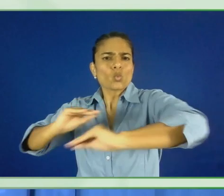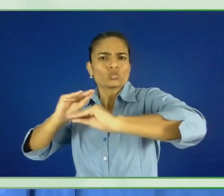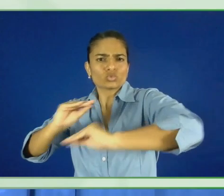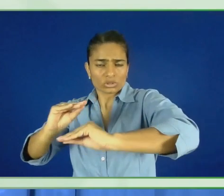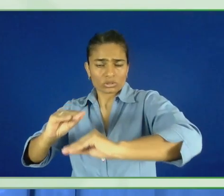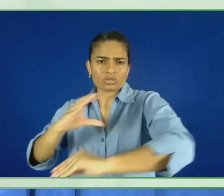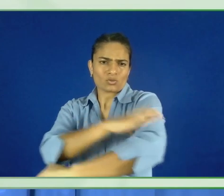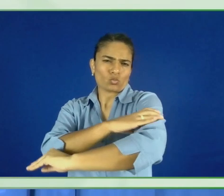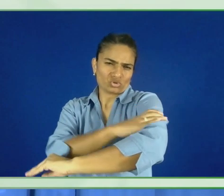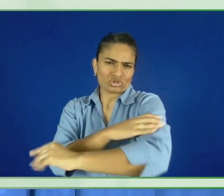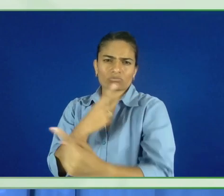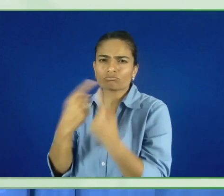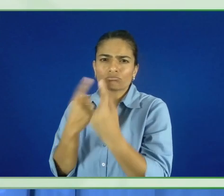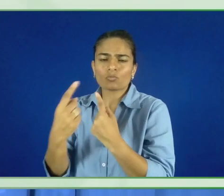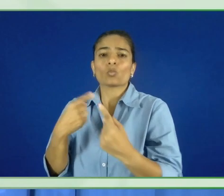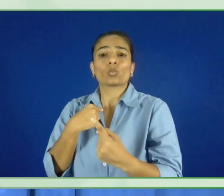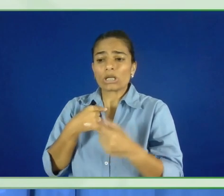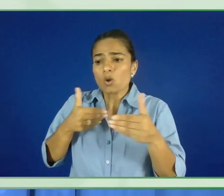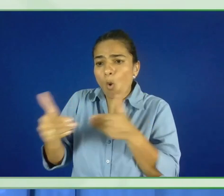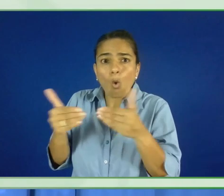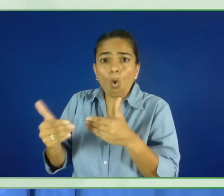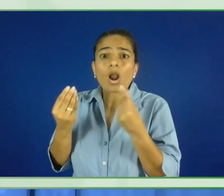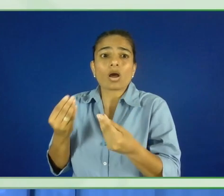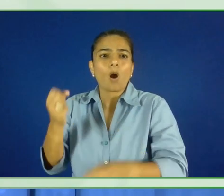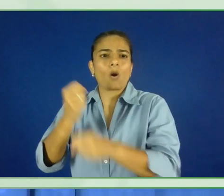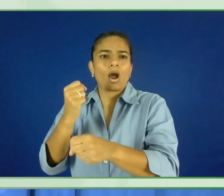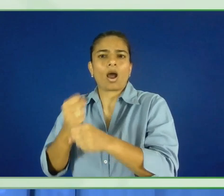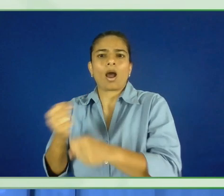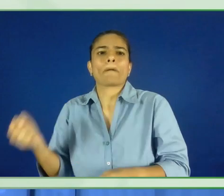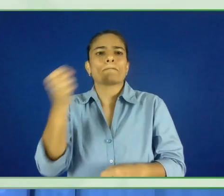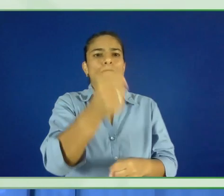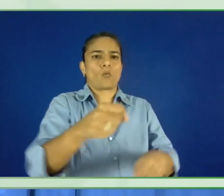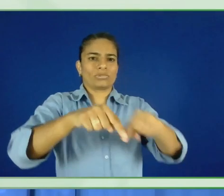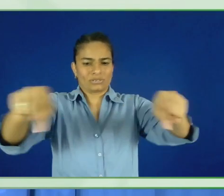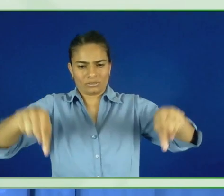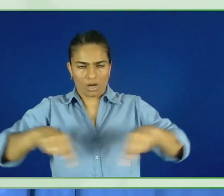salon. For example, each year we have more than